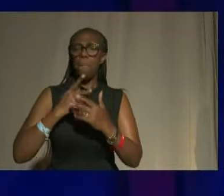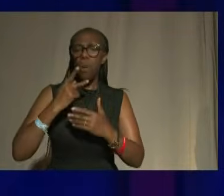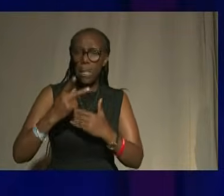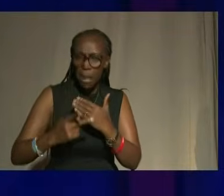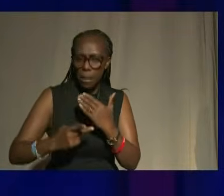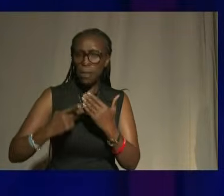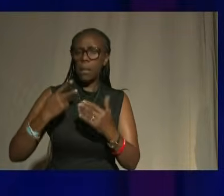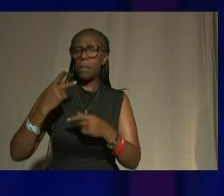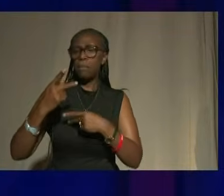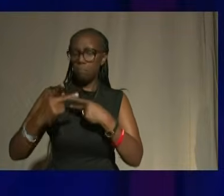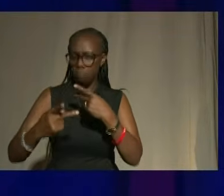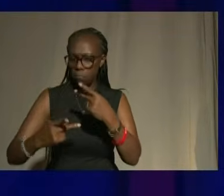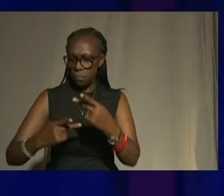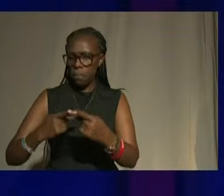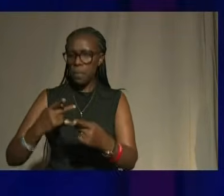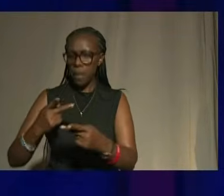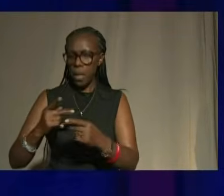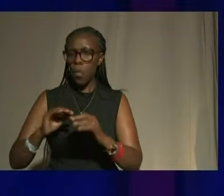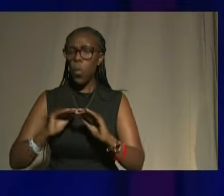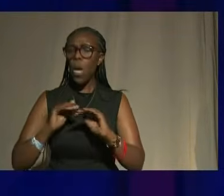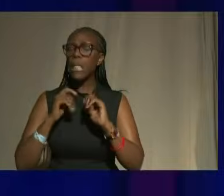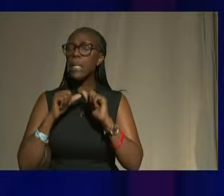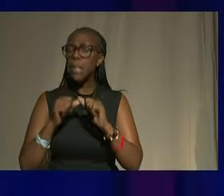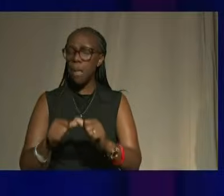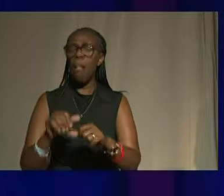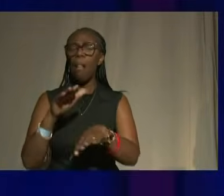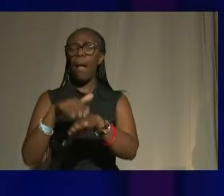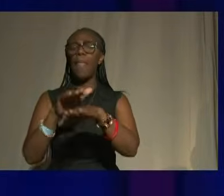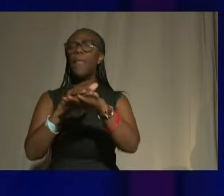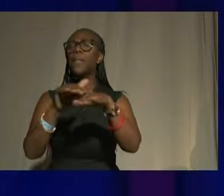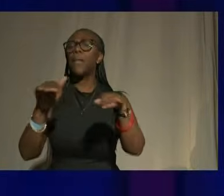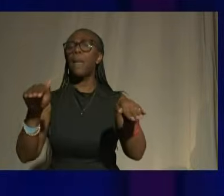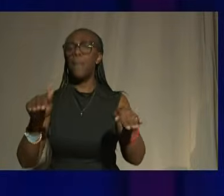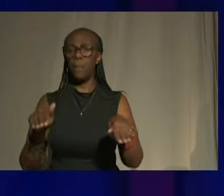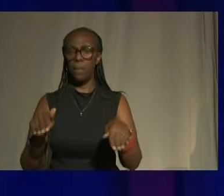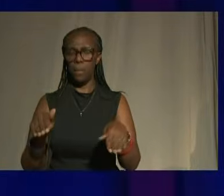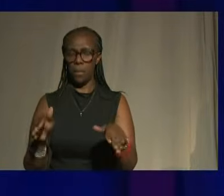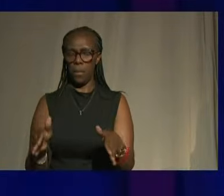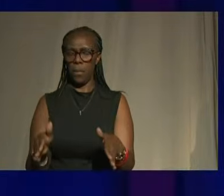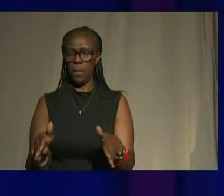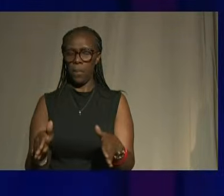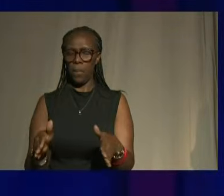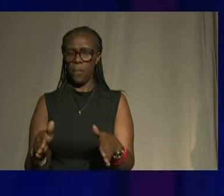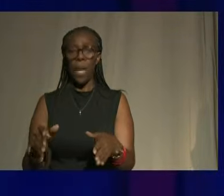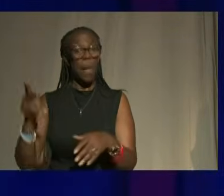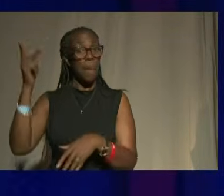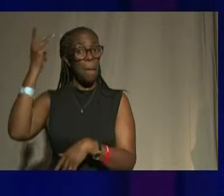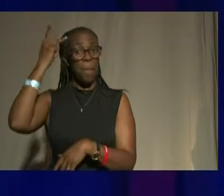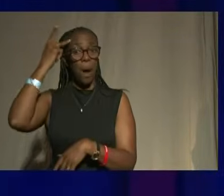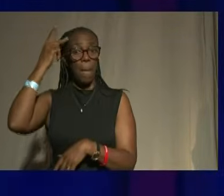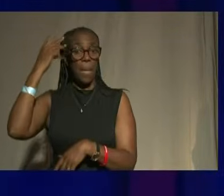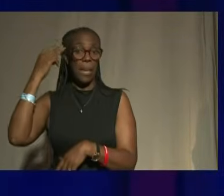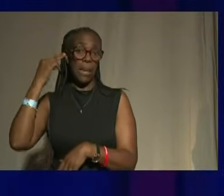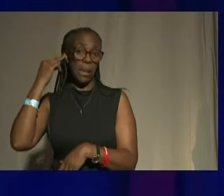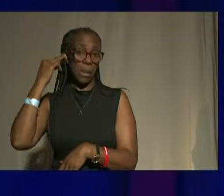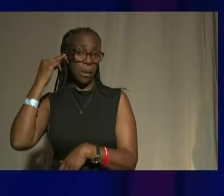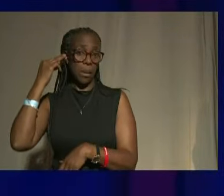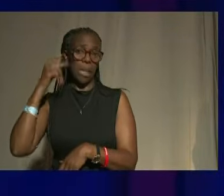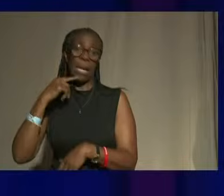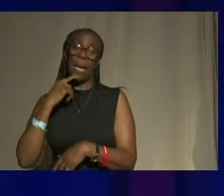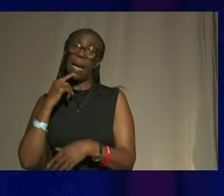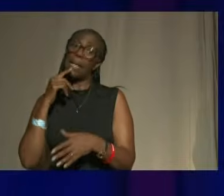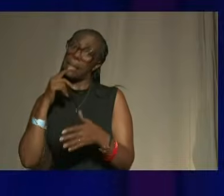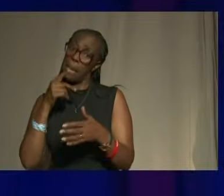table. Our Prime Minister has indicated that we will get to a